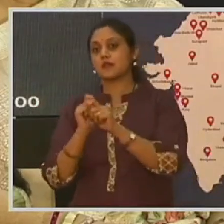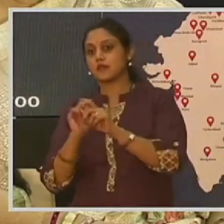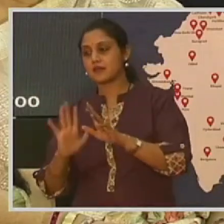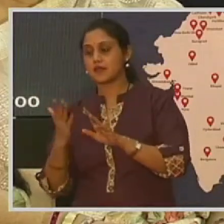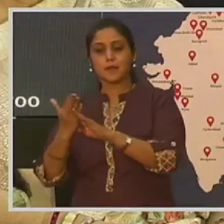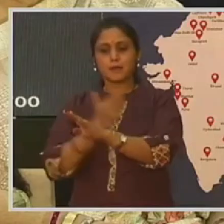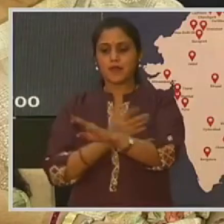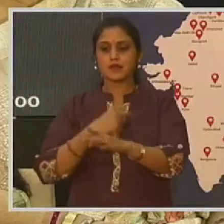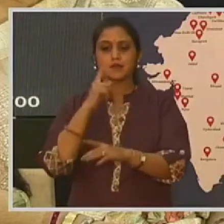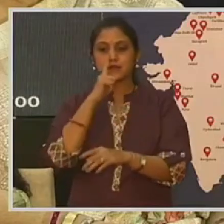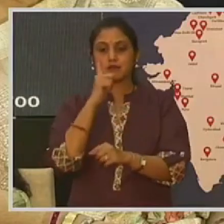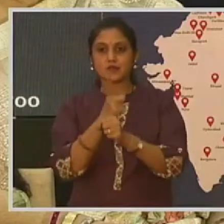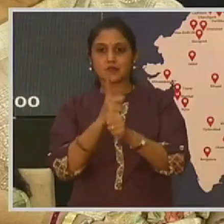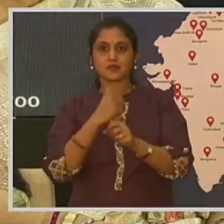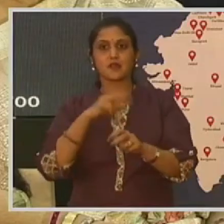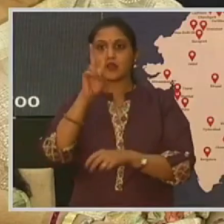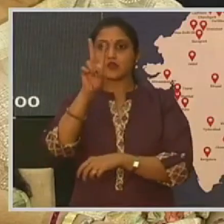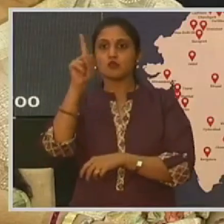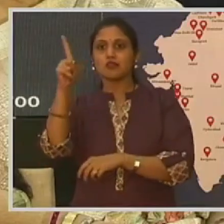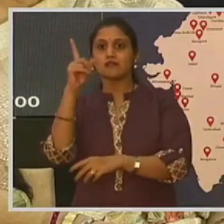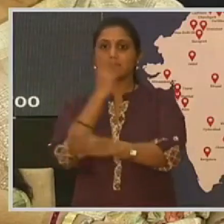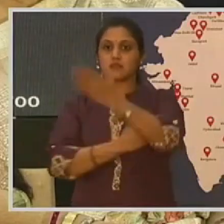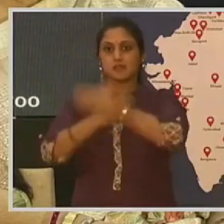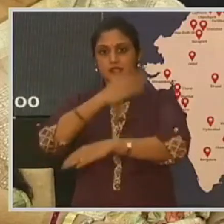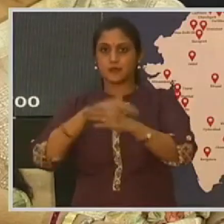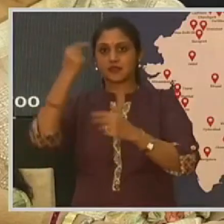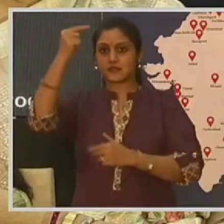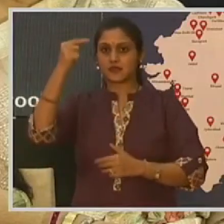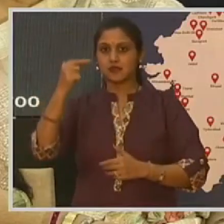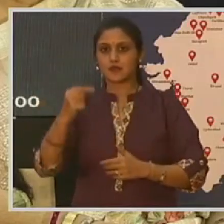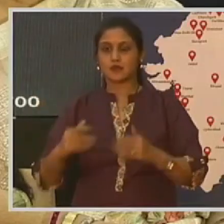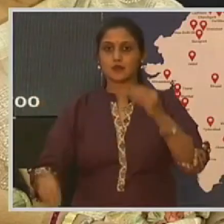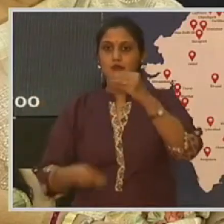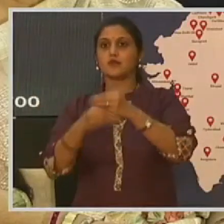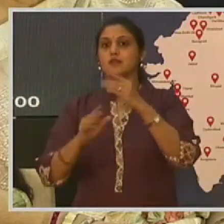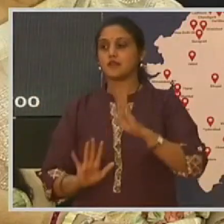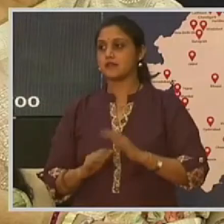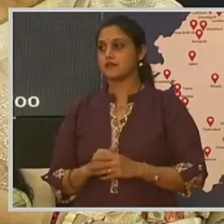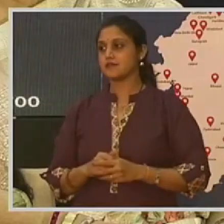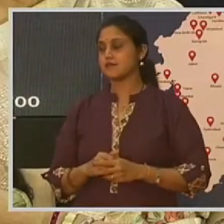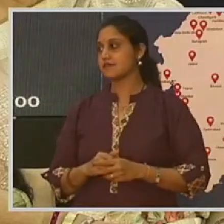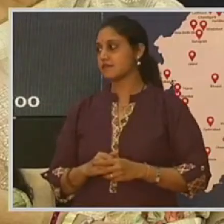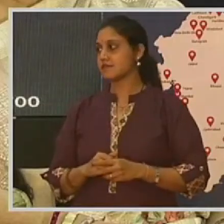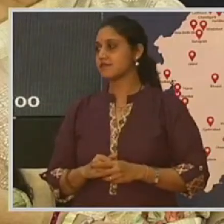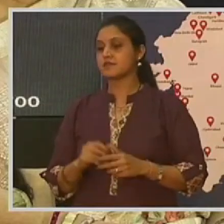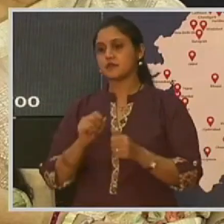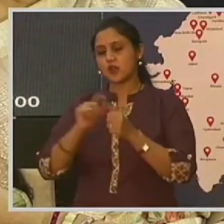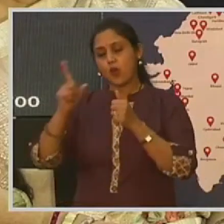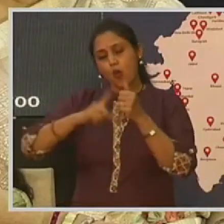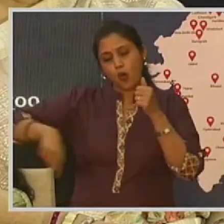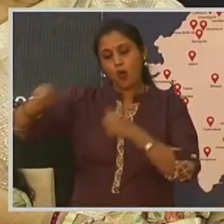mentioned that there are 21 disabilities that have been listed. So catering to all of them, there